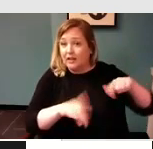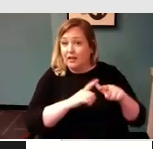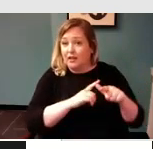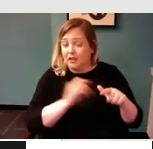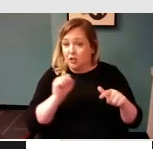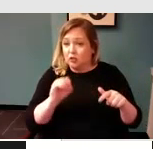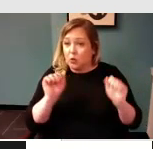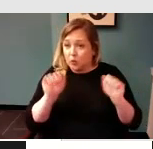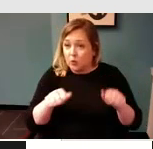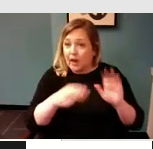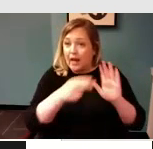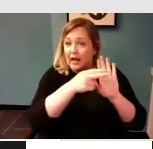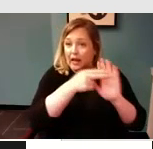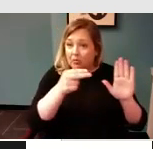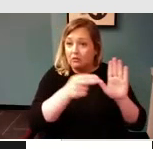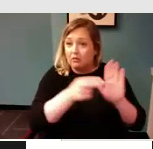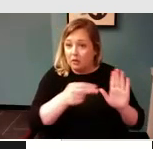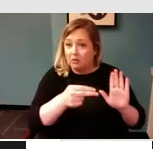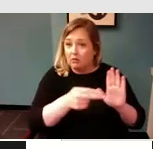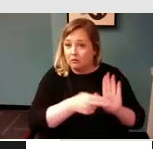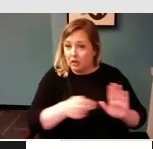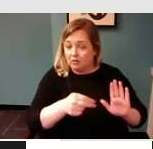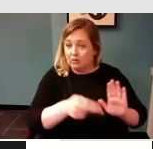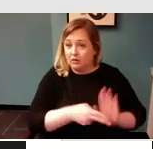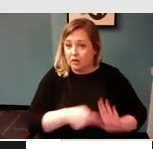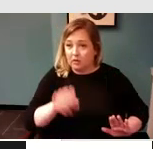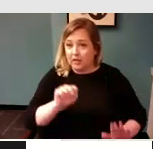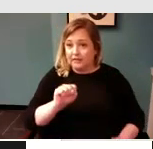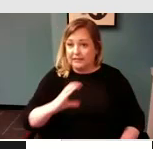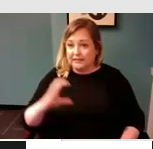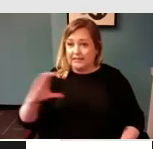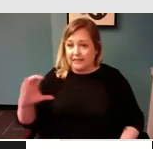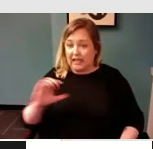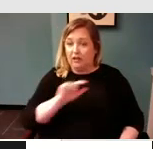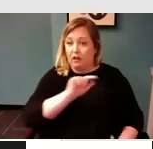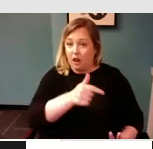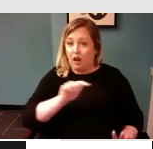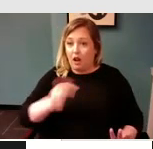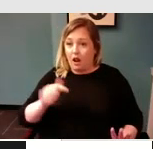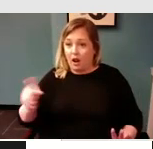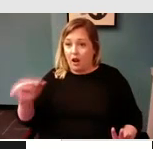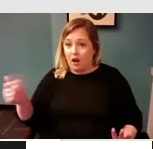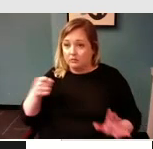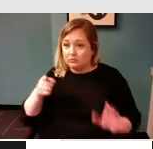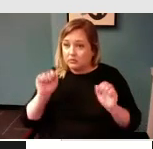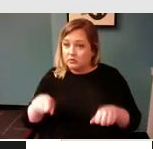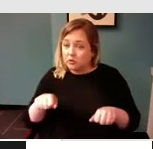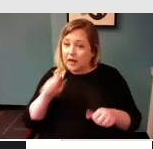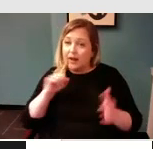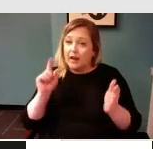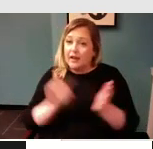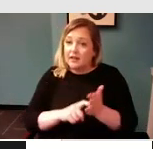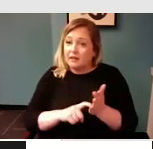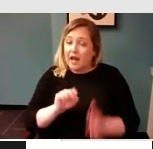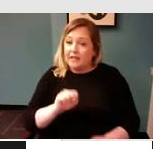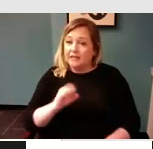time, we are essentially extracting one strongly component SCC at every iteration. Now, does that